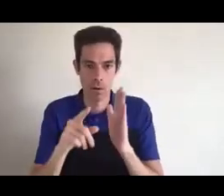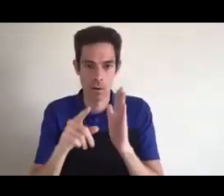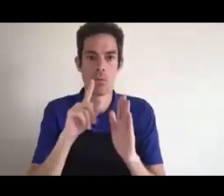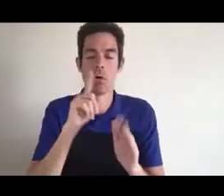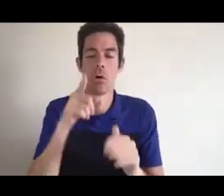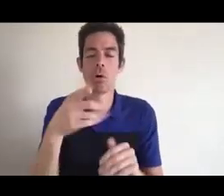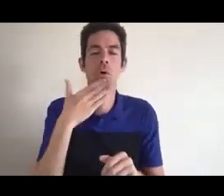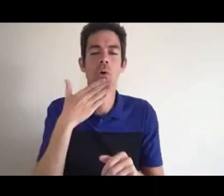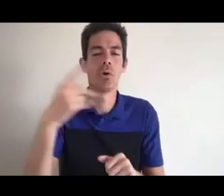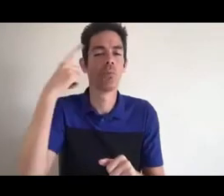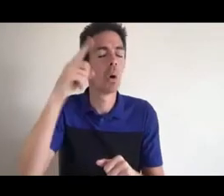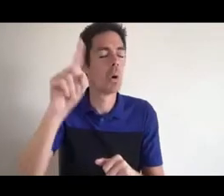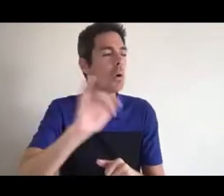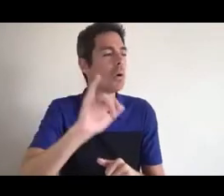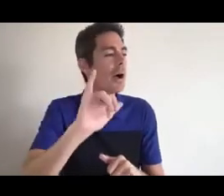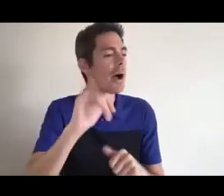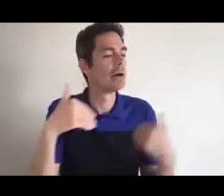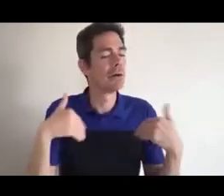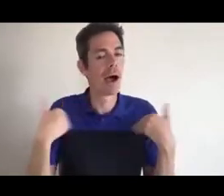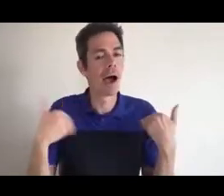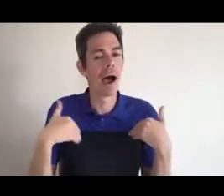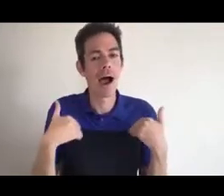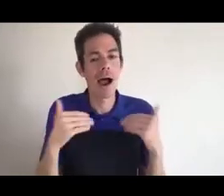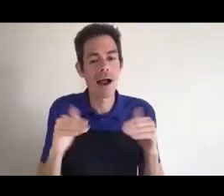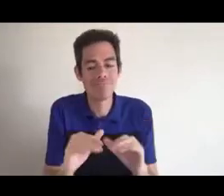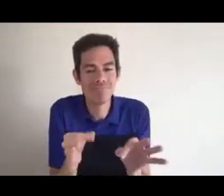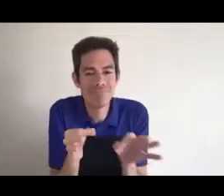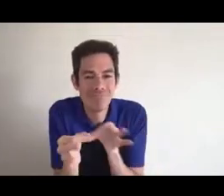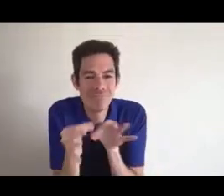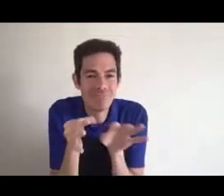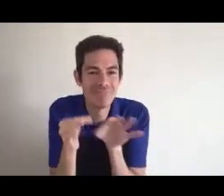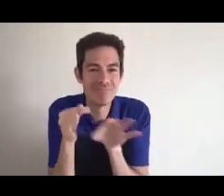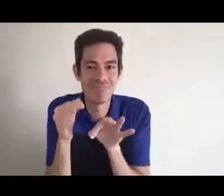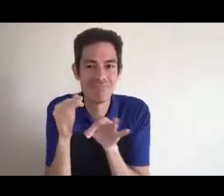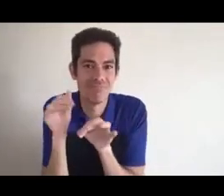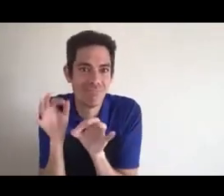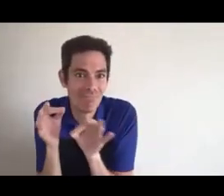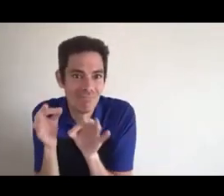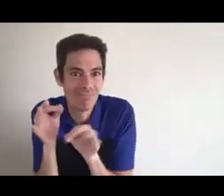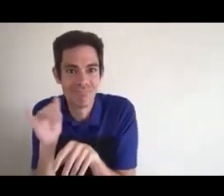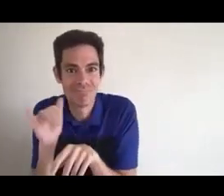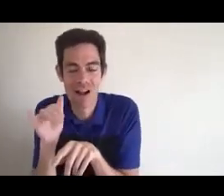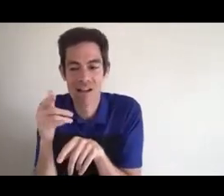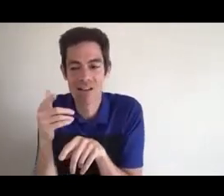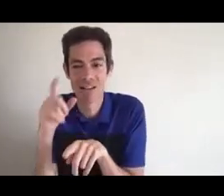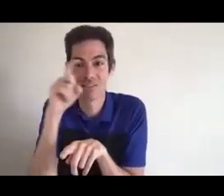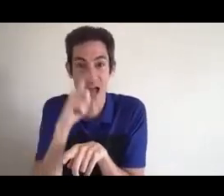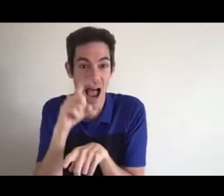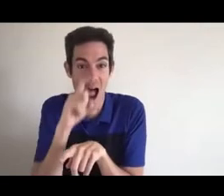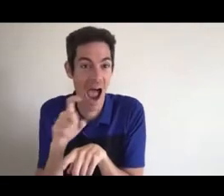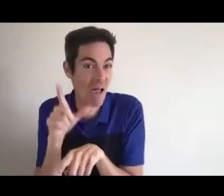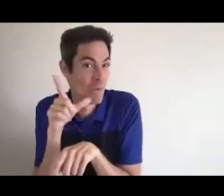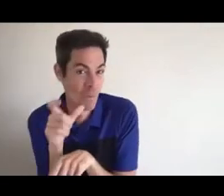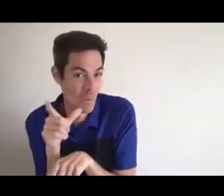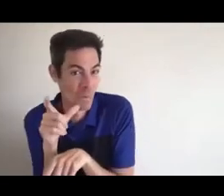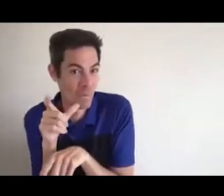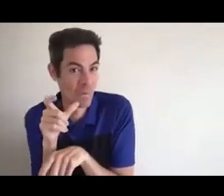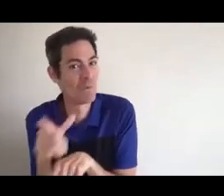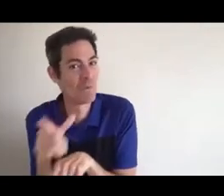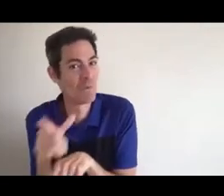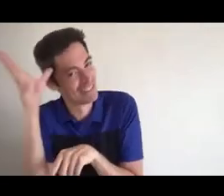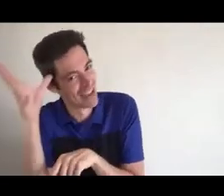your WH emphasis, WH emphasis. This is good for something like, for young kids when you're explaining something